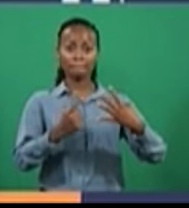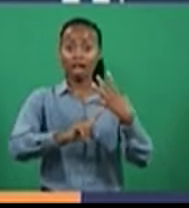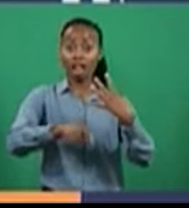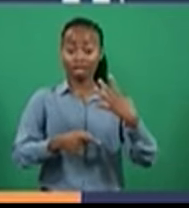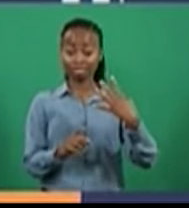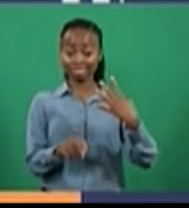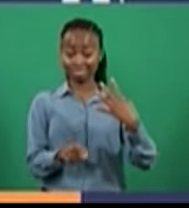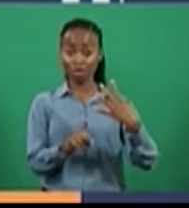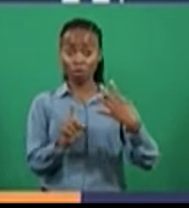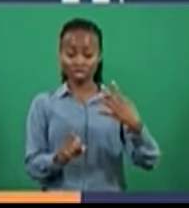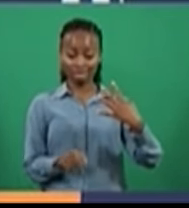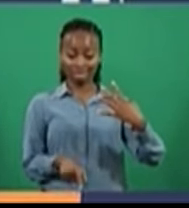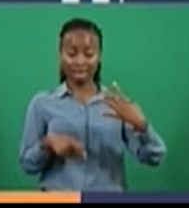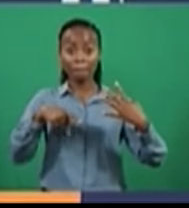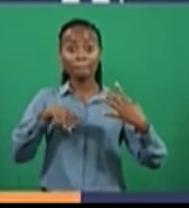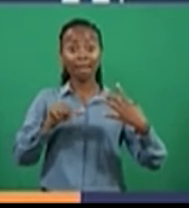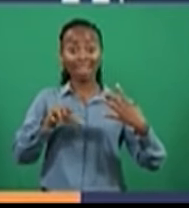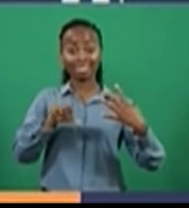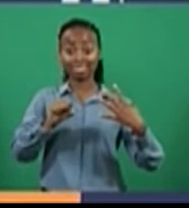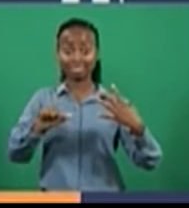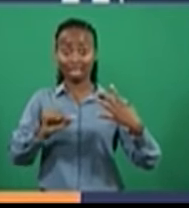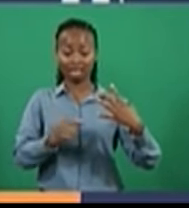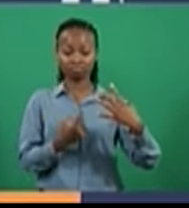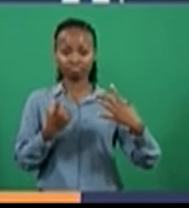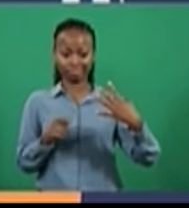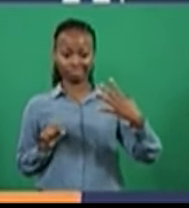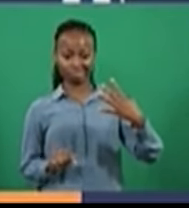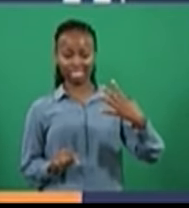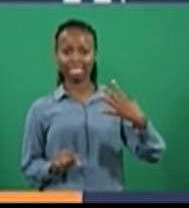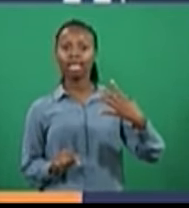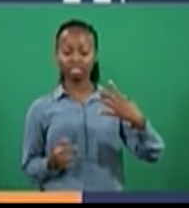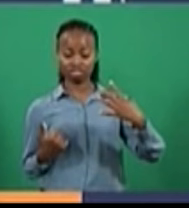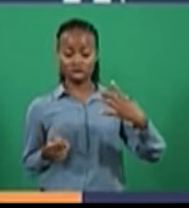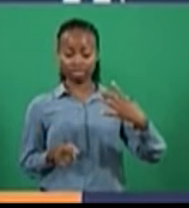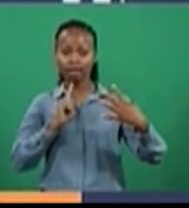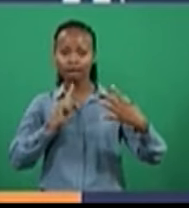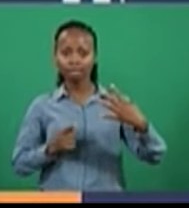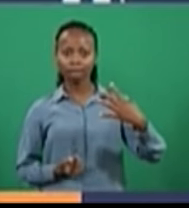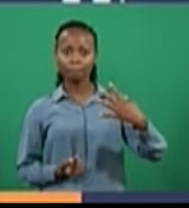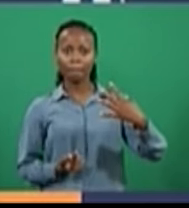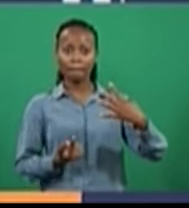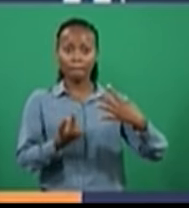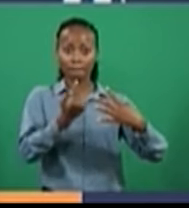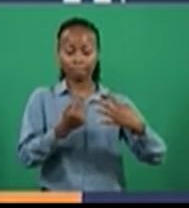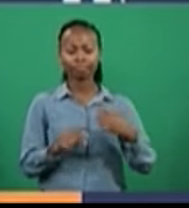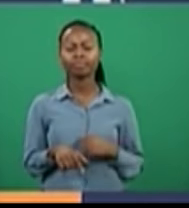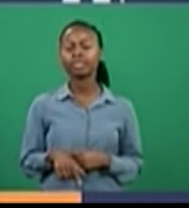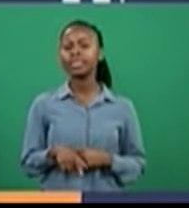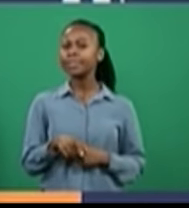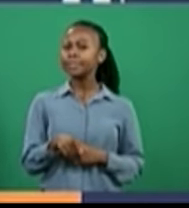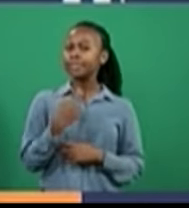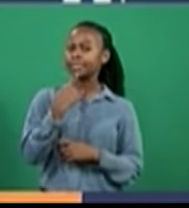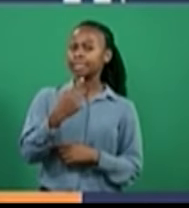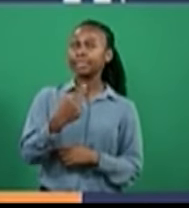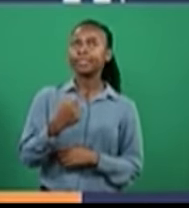So. Palesa asks that we hiked before the Fed, and have we